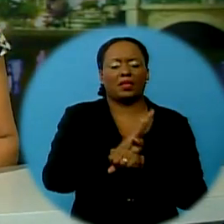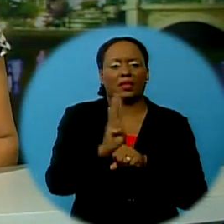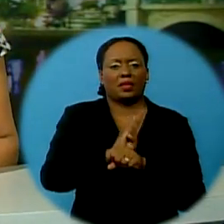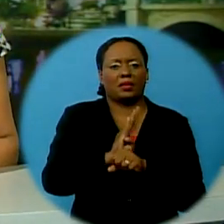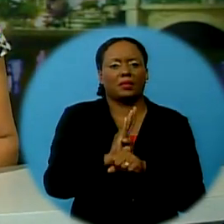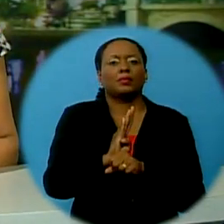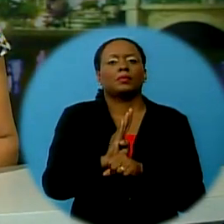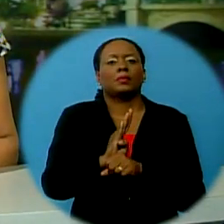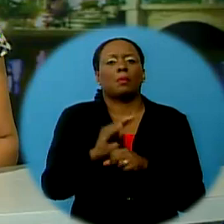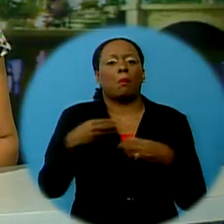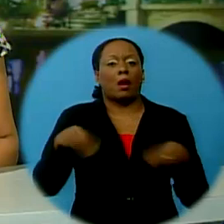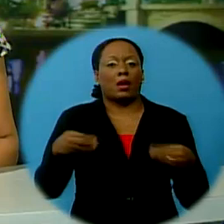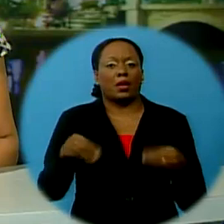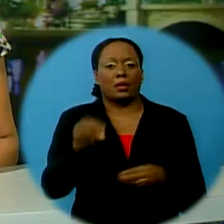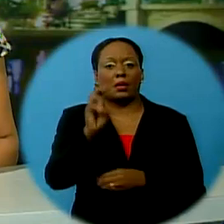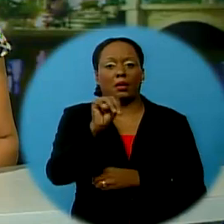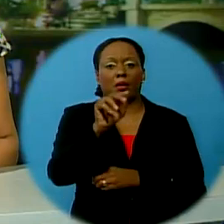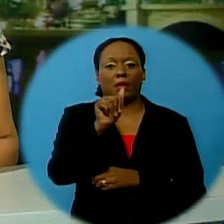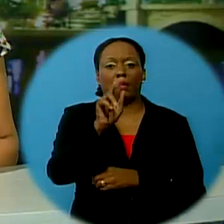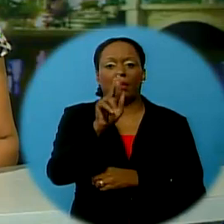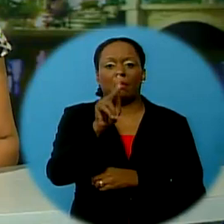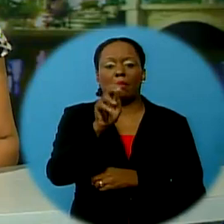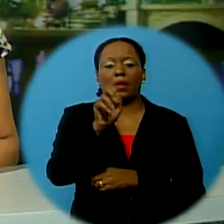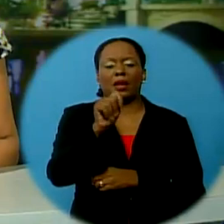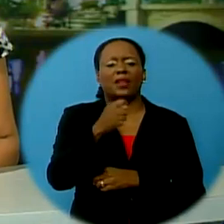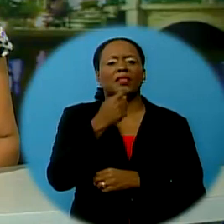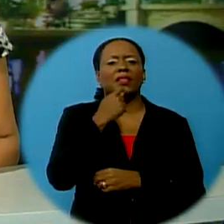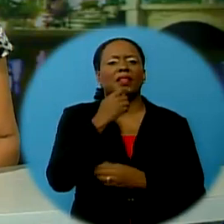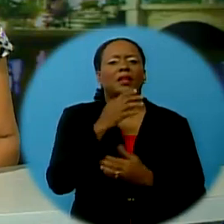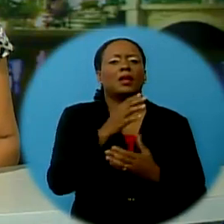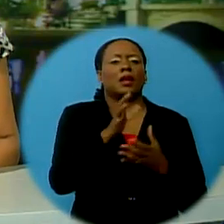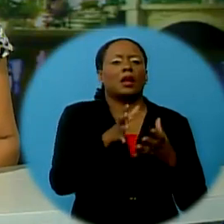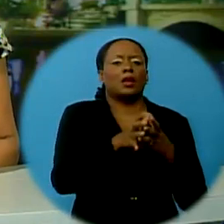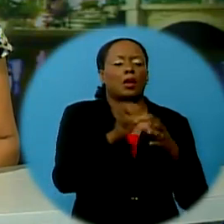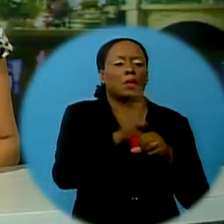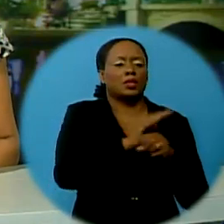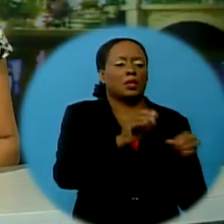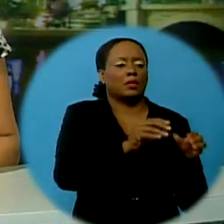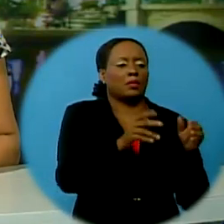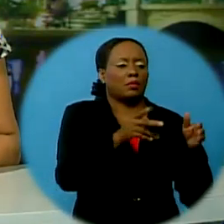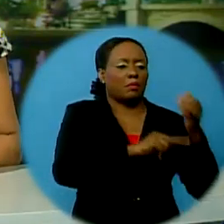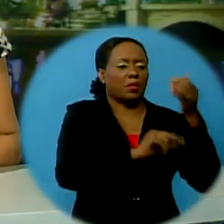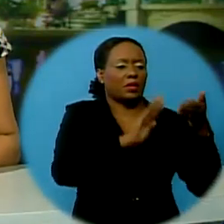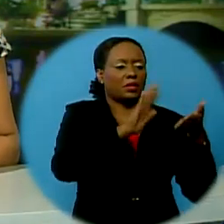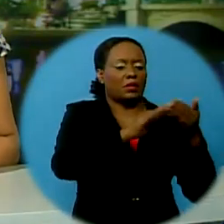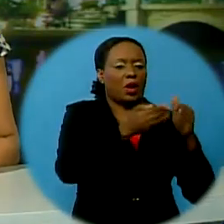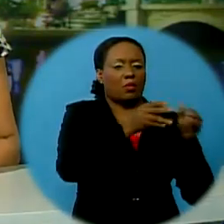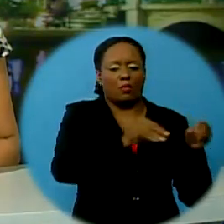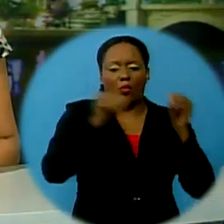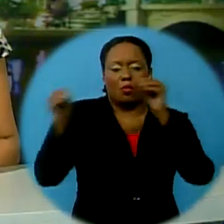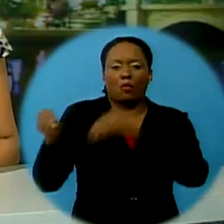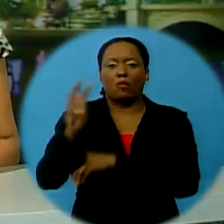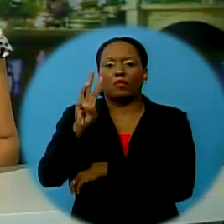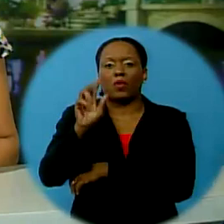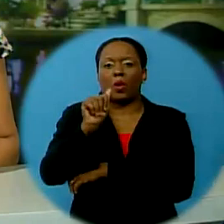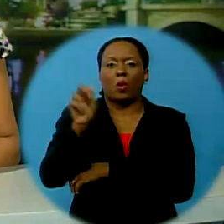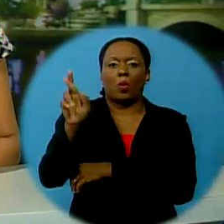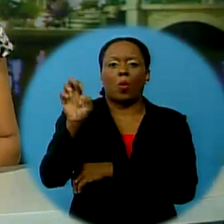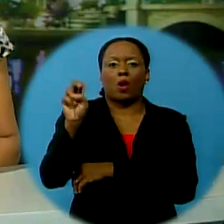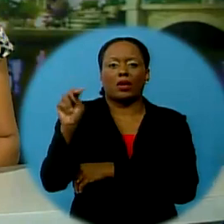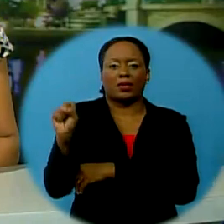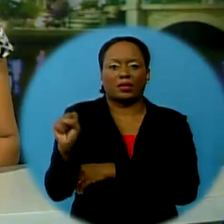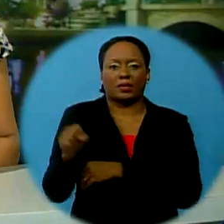some concern about a move away from Bridgetown by some businesses and noted Warren's recognition as a commercial